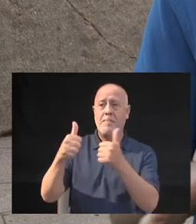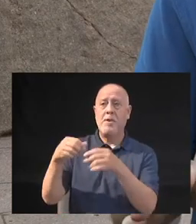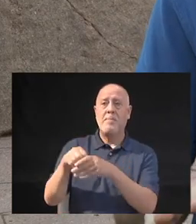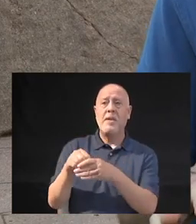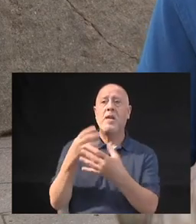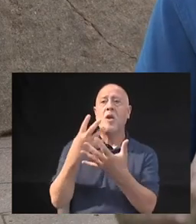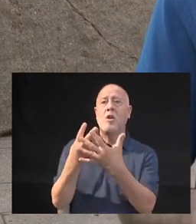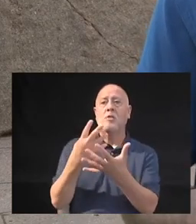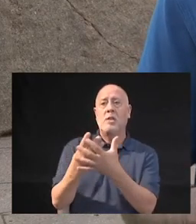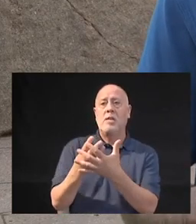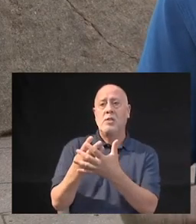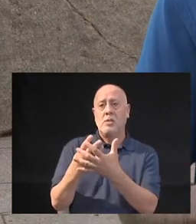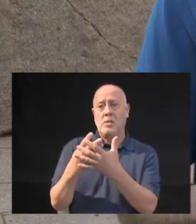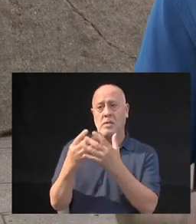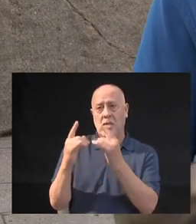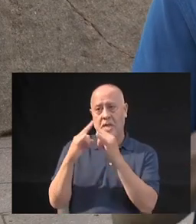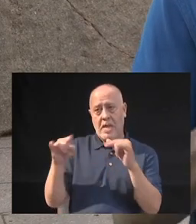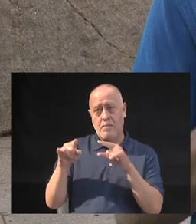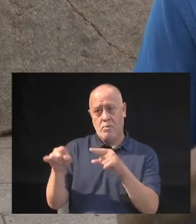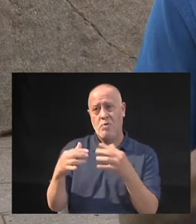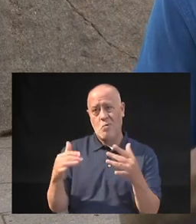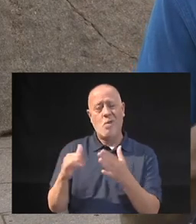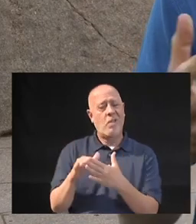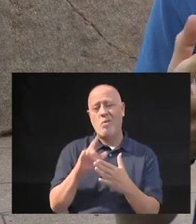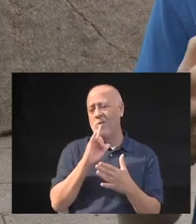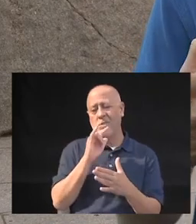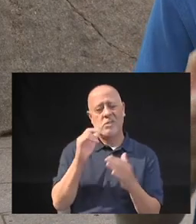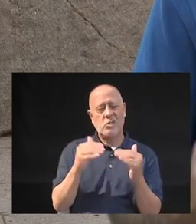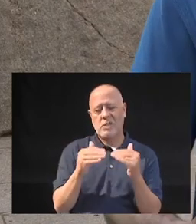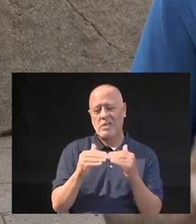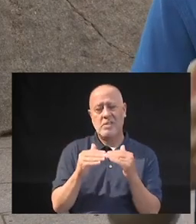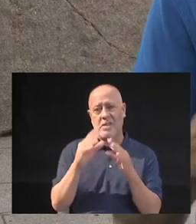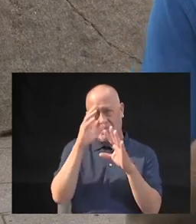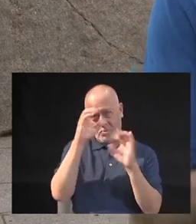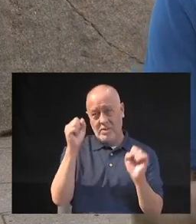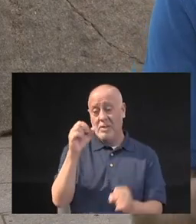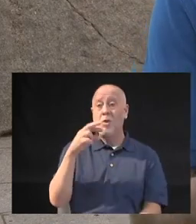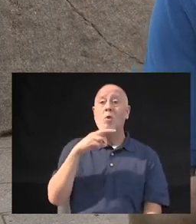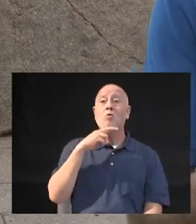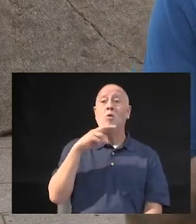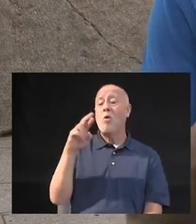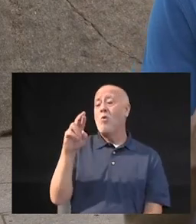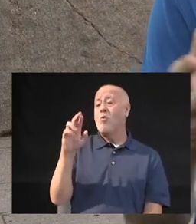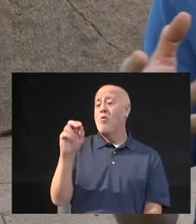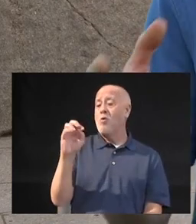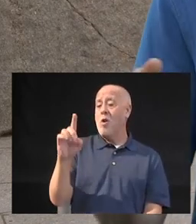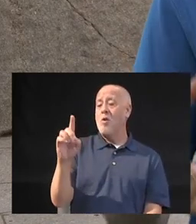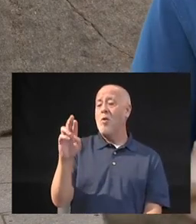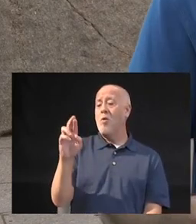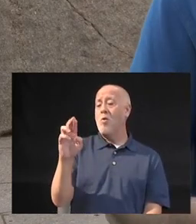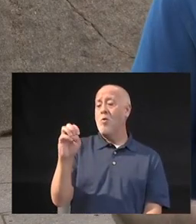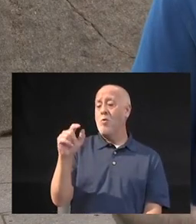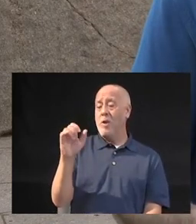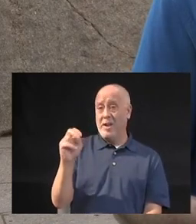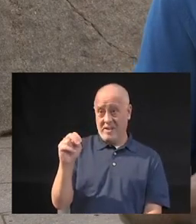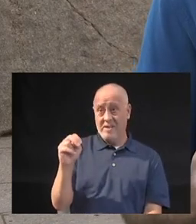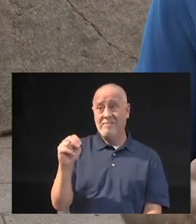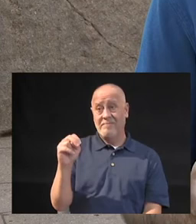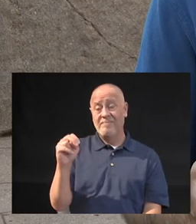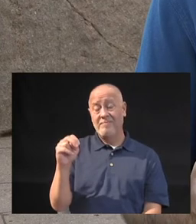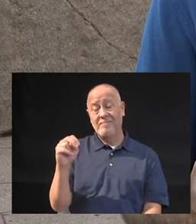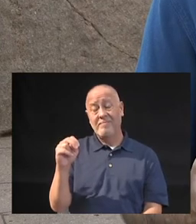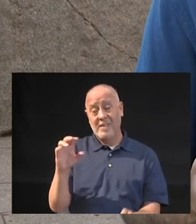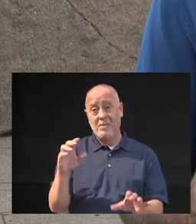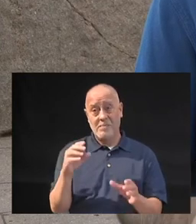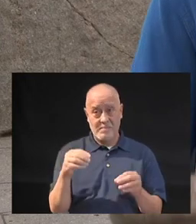for the duration of the war. That was an injustice that later President Ronald Reagan spoke to as he offered some economic reparations to those